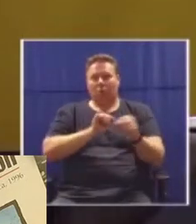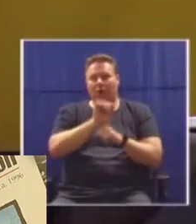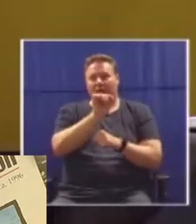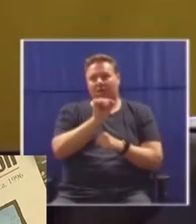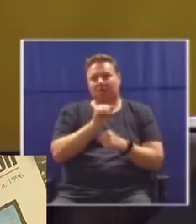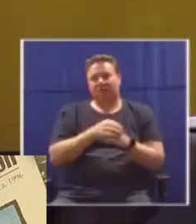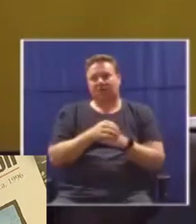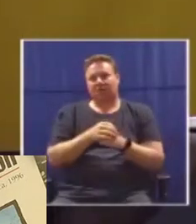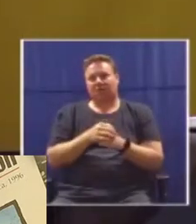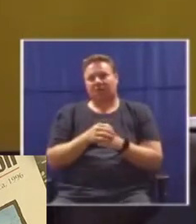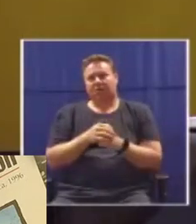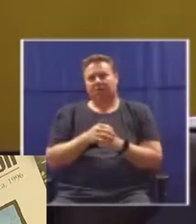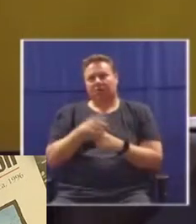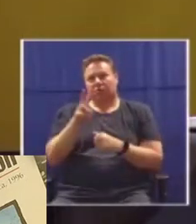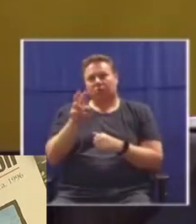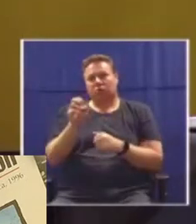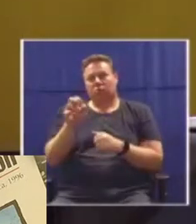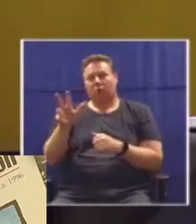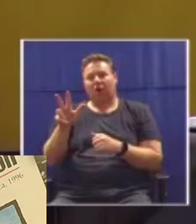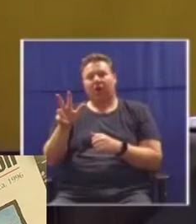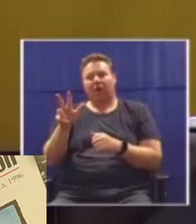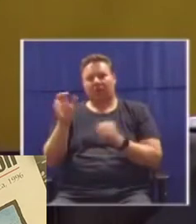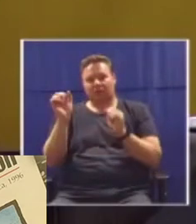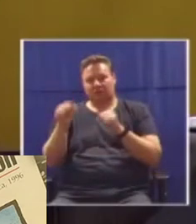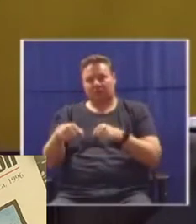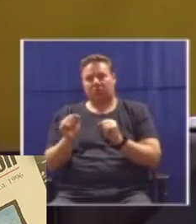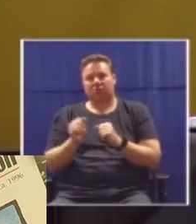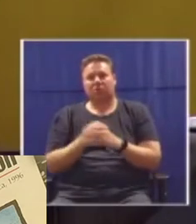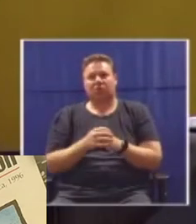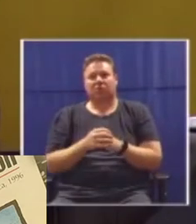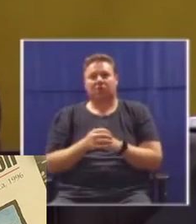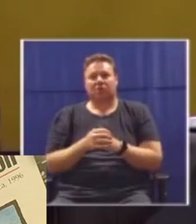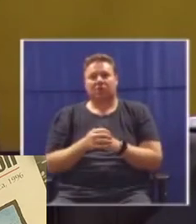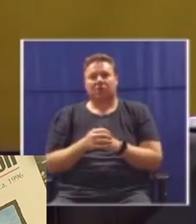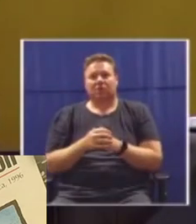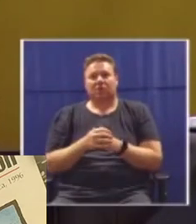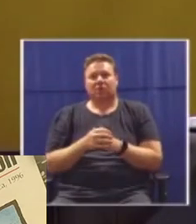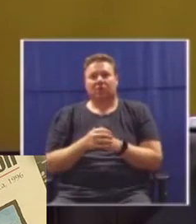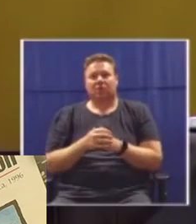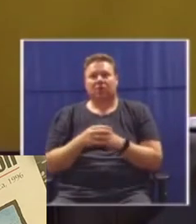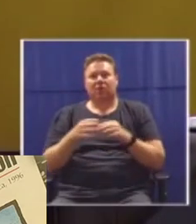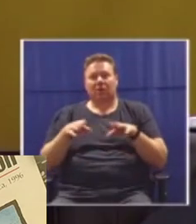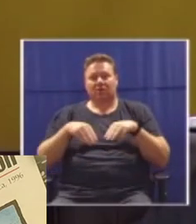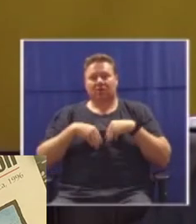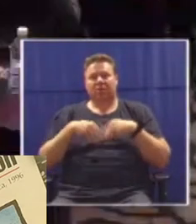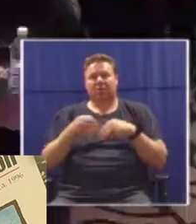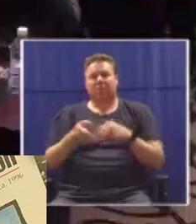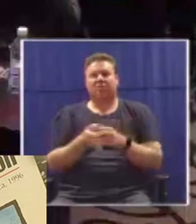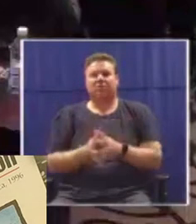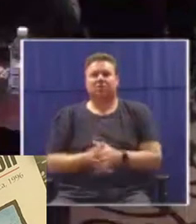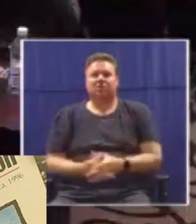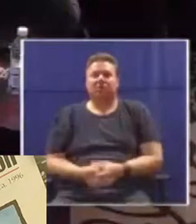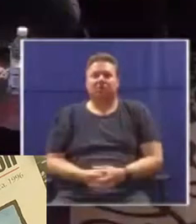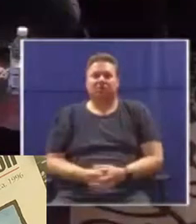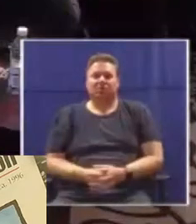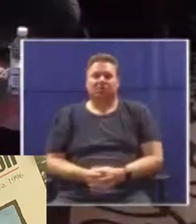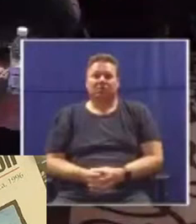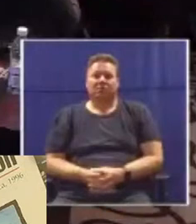motion. 208 voted in favor of the motion. The motion is therefore agreed to.